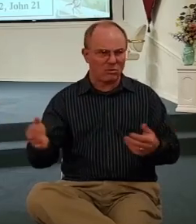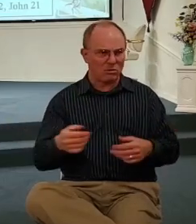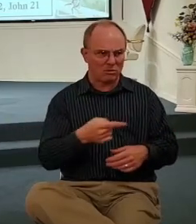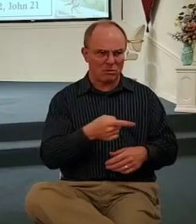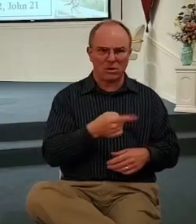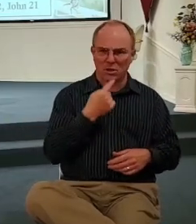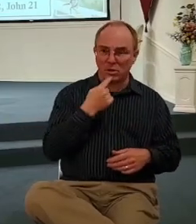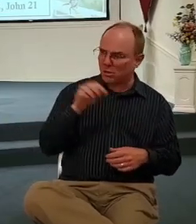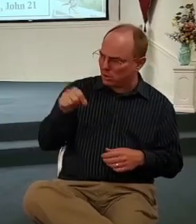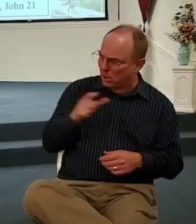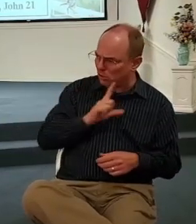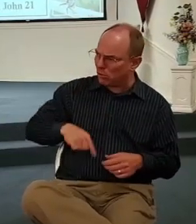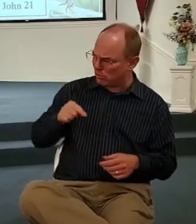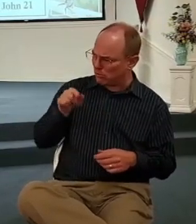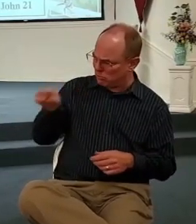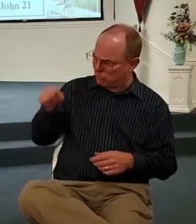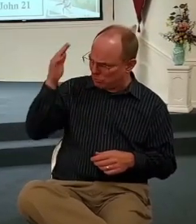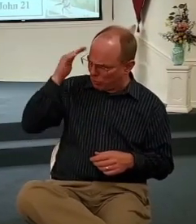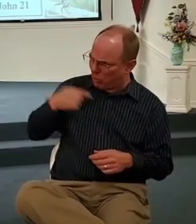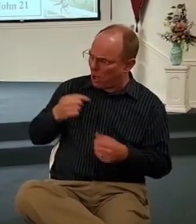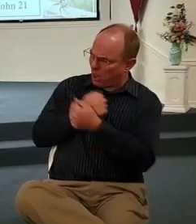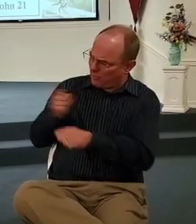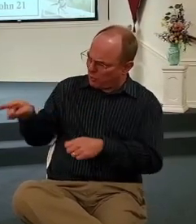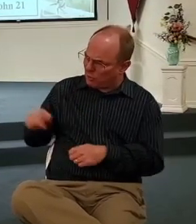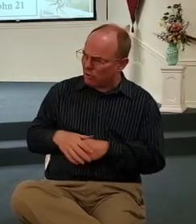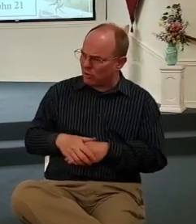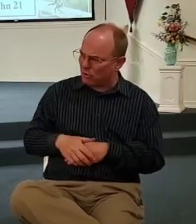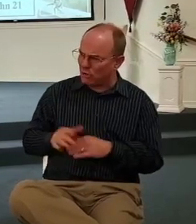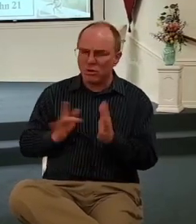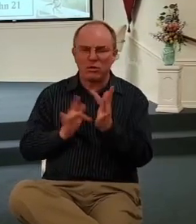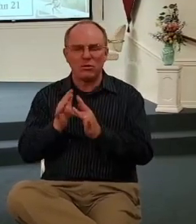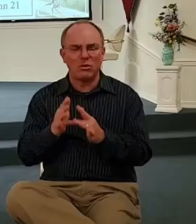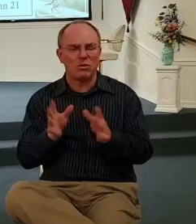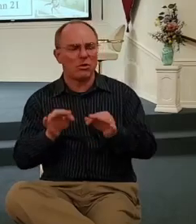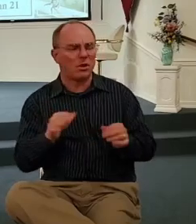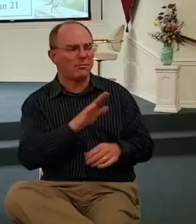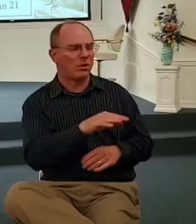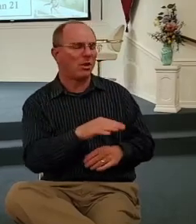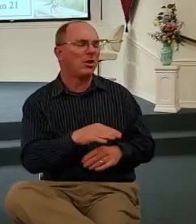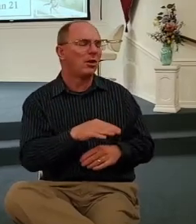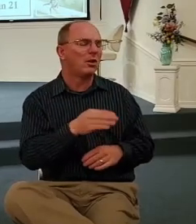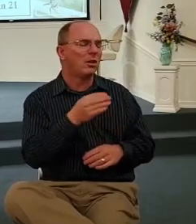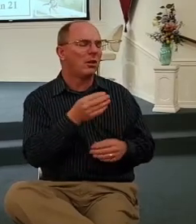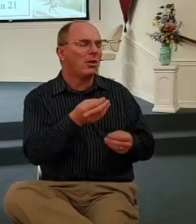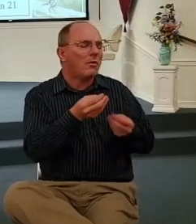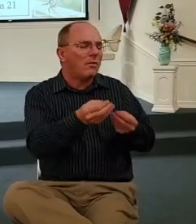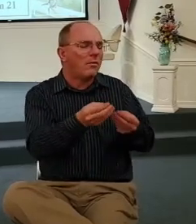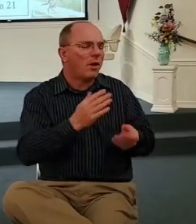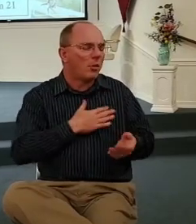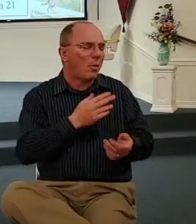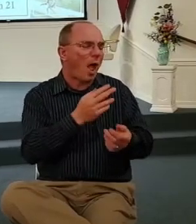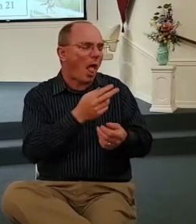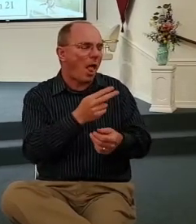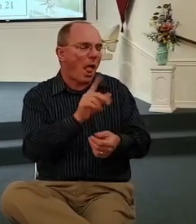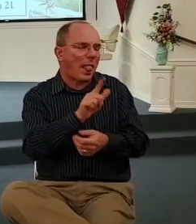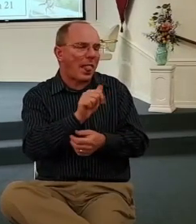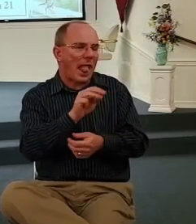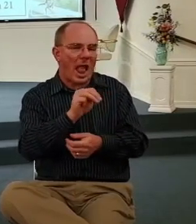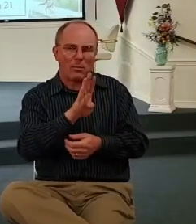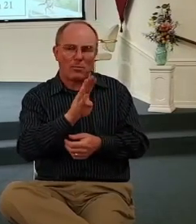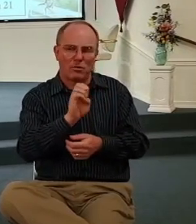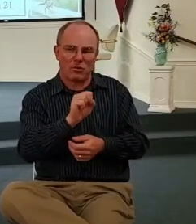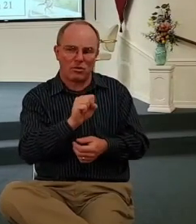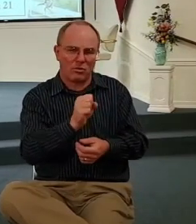said. "You know that I love you." Jesus said, "Feed my lambs." Again, Jesus